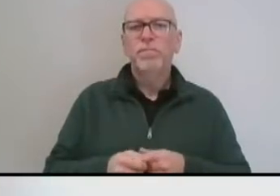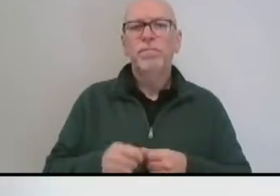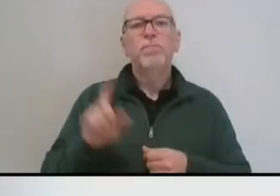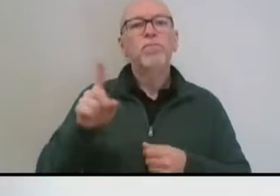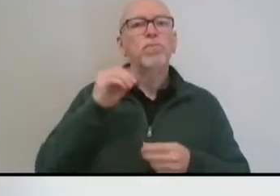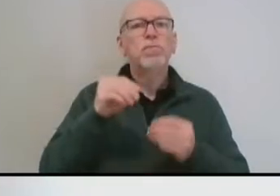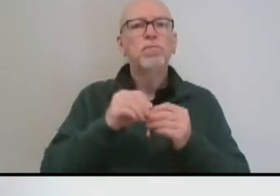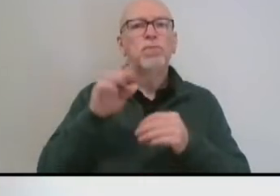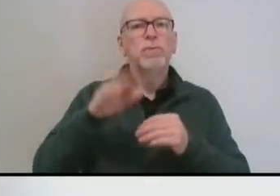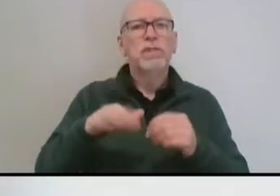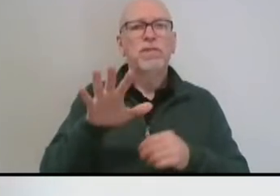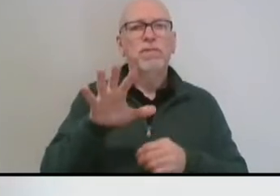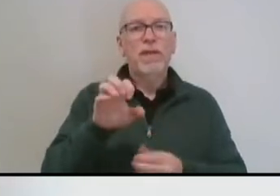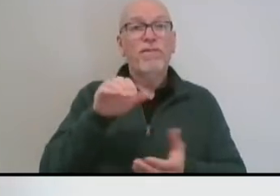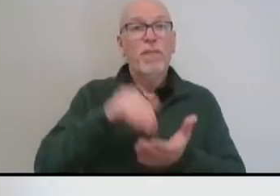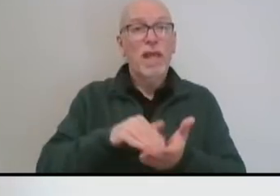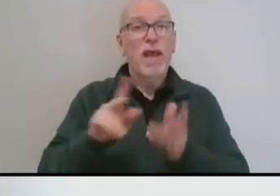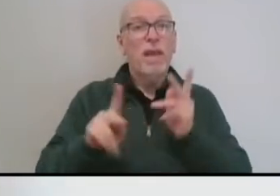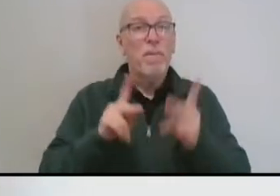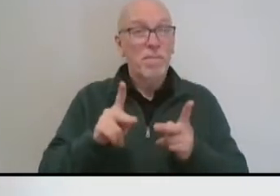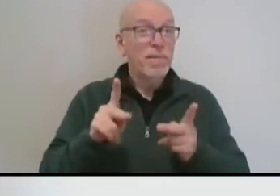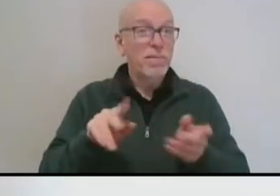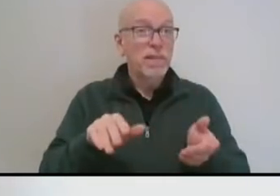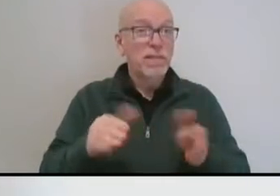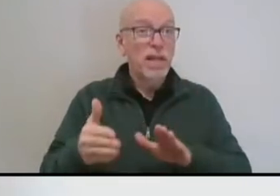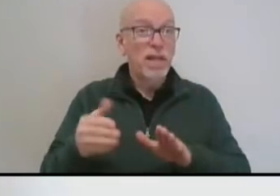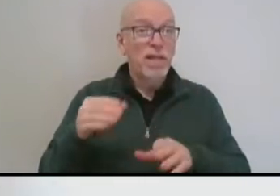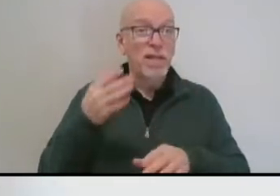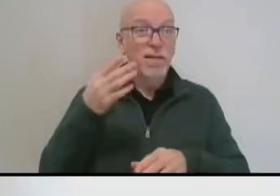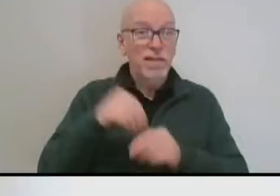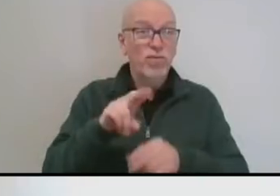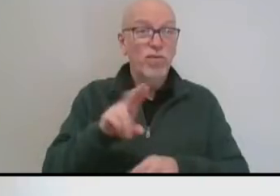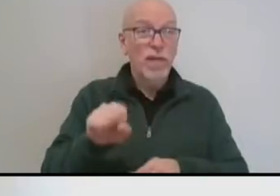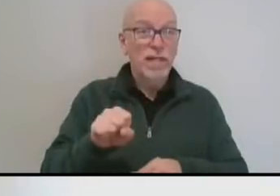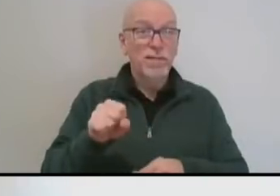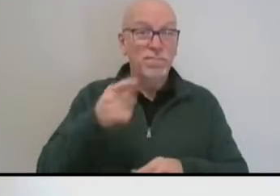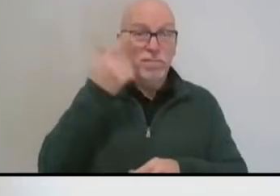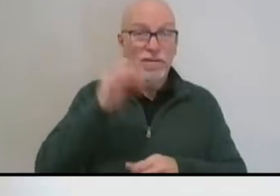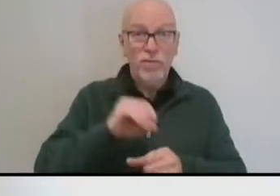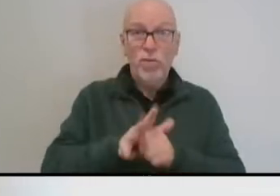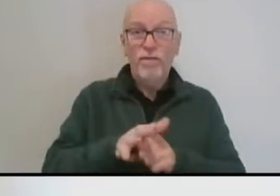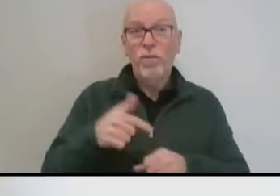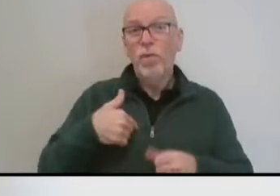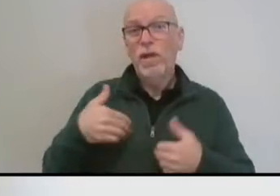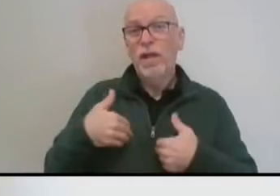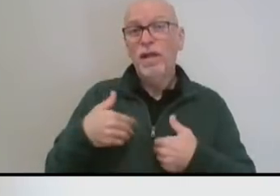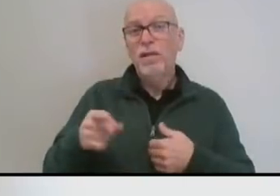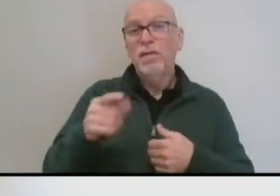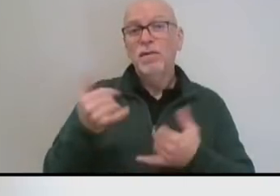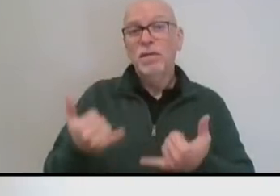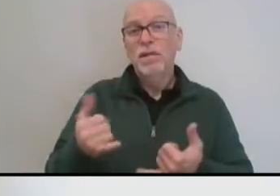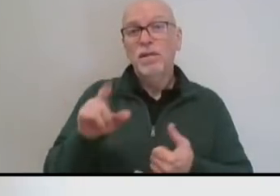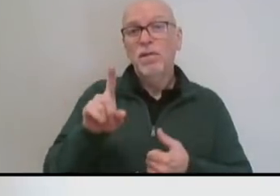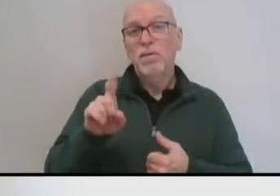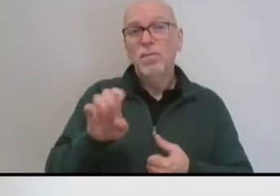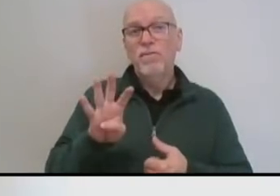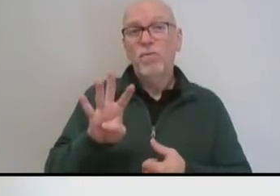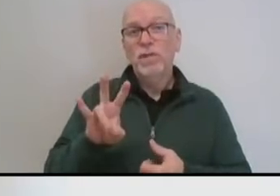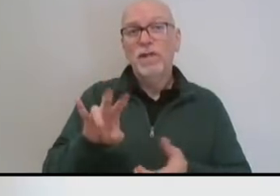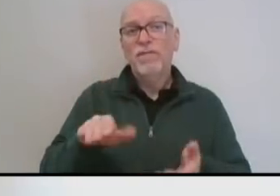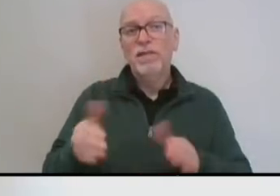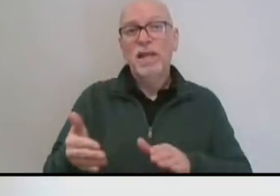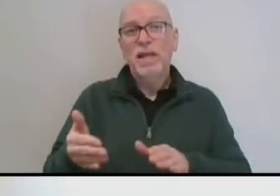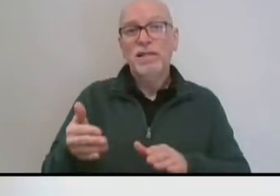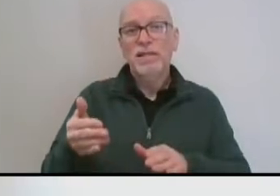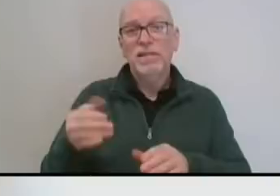over 500,000 people that have lost their lives in this nation to COVID. We've had now 147 deaths just in